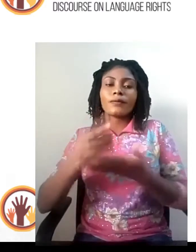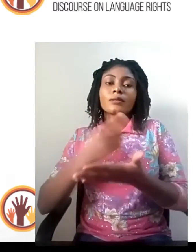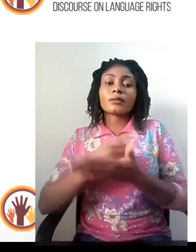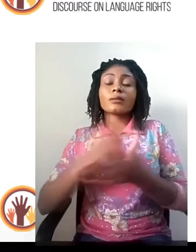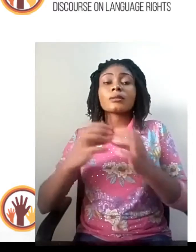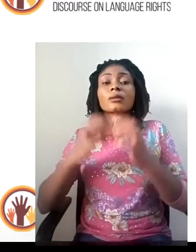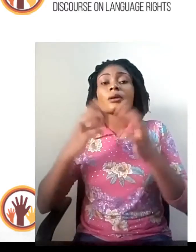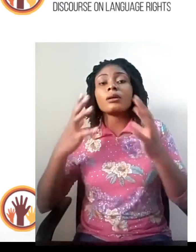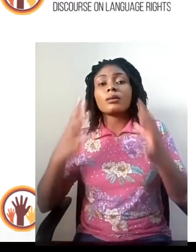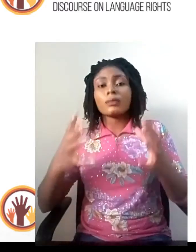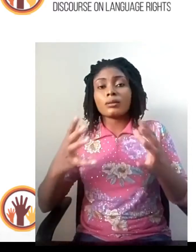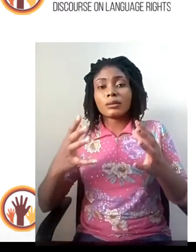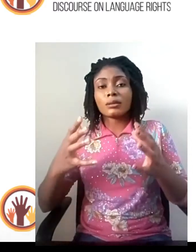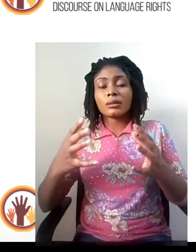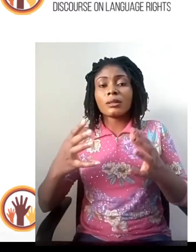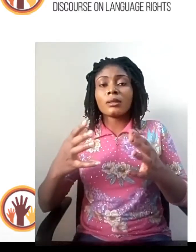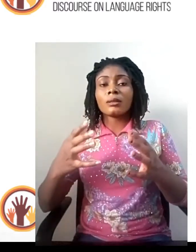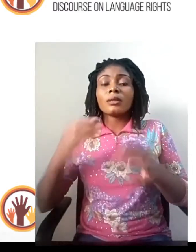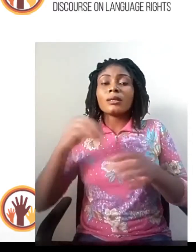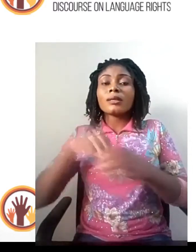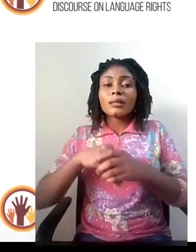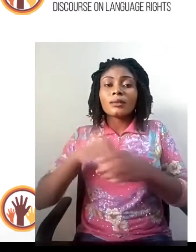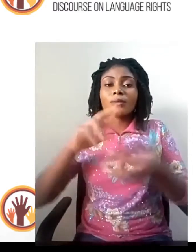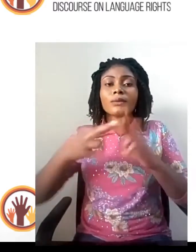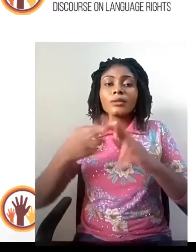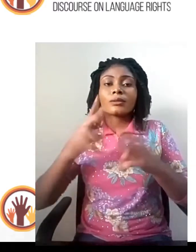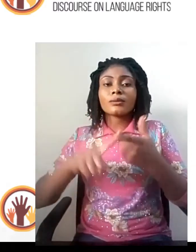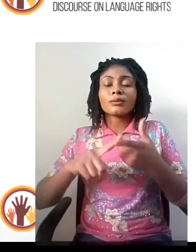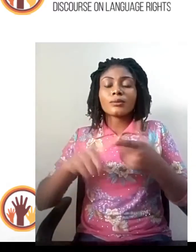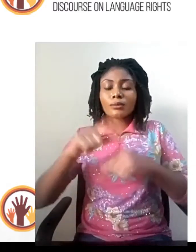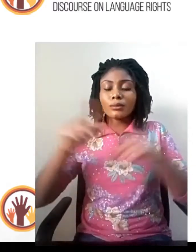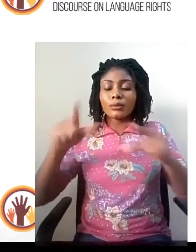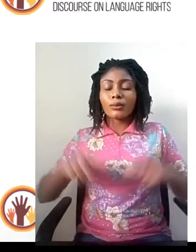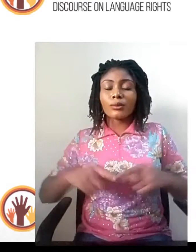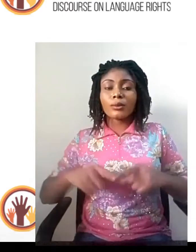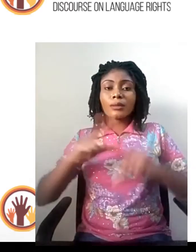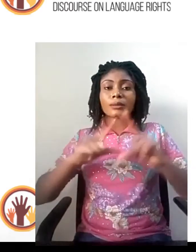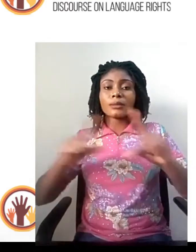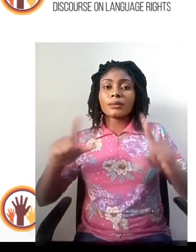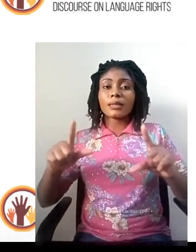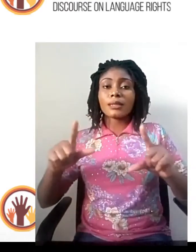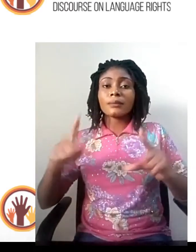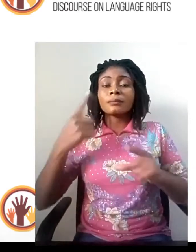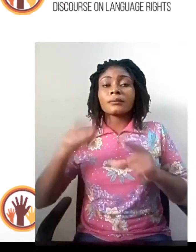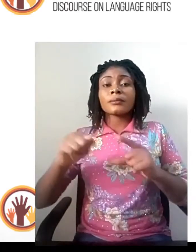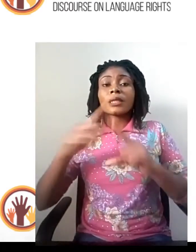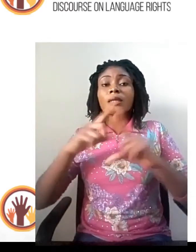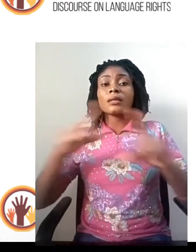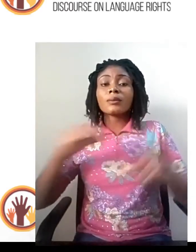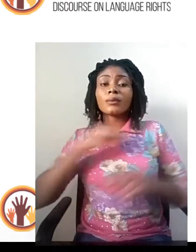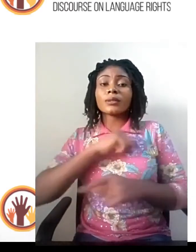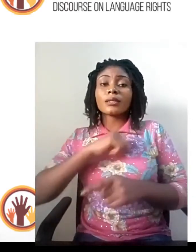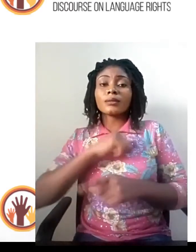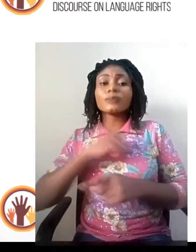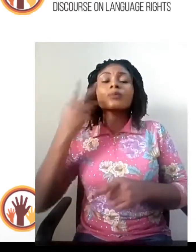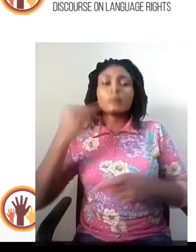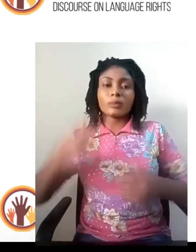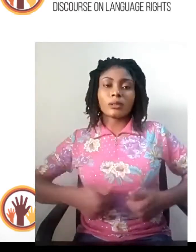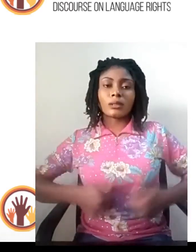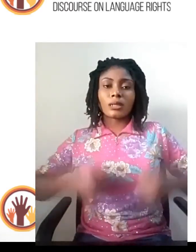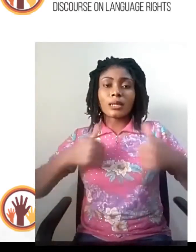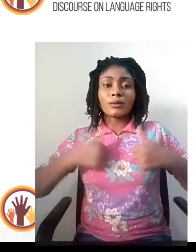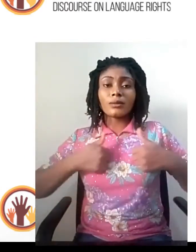to indigenous sign languages. The language attitude issue was also addressed in the last